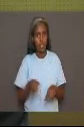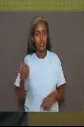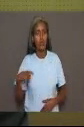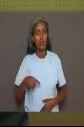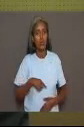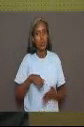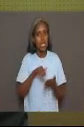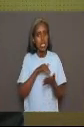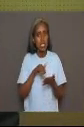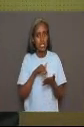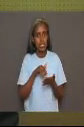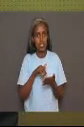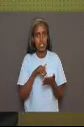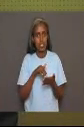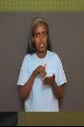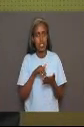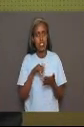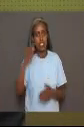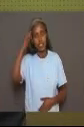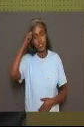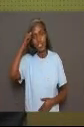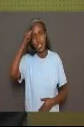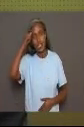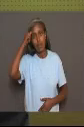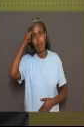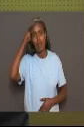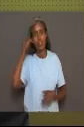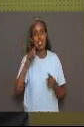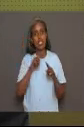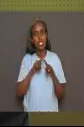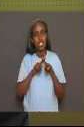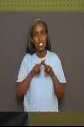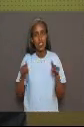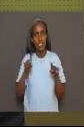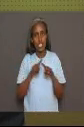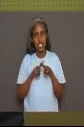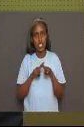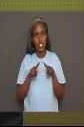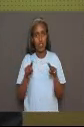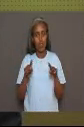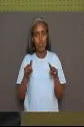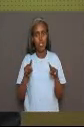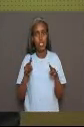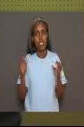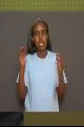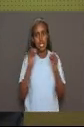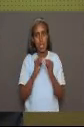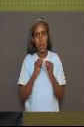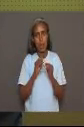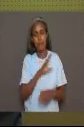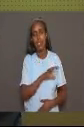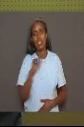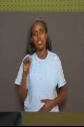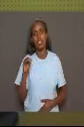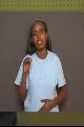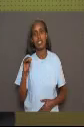we will study the theorems on the differentiation of the sum